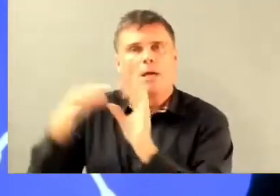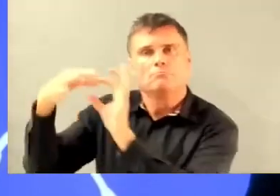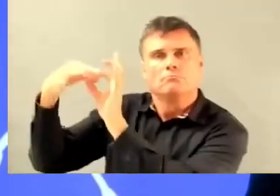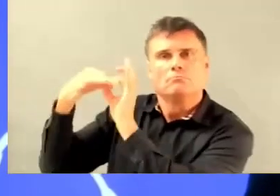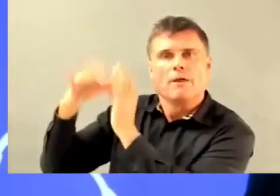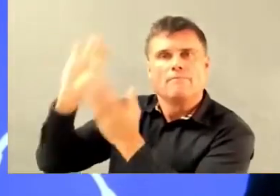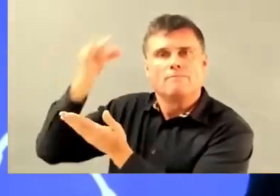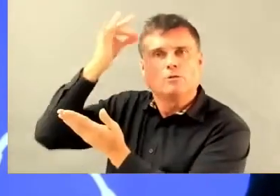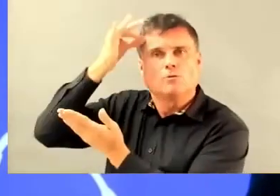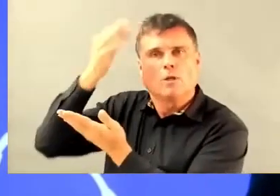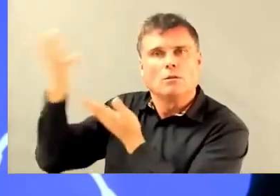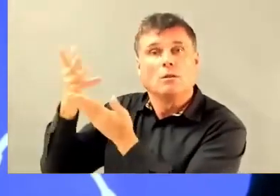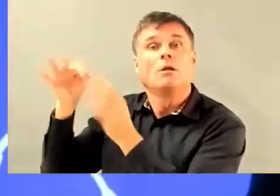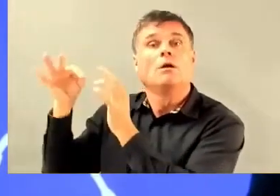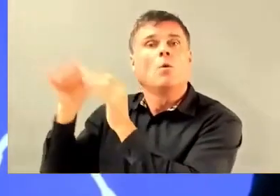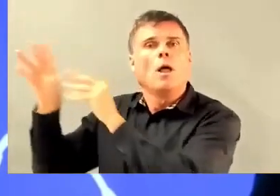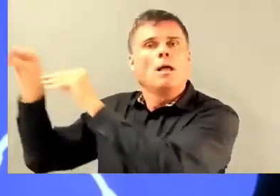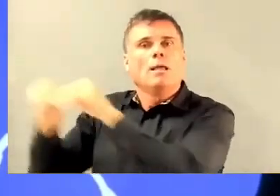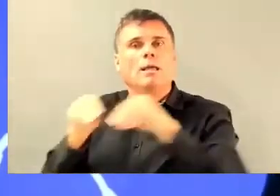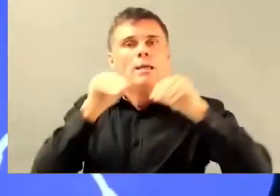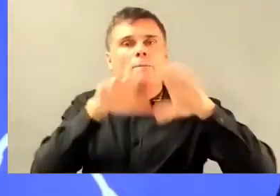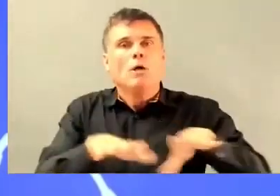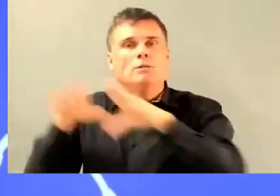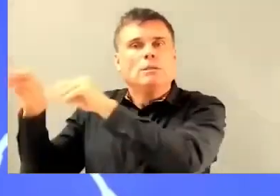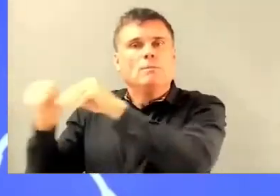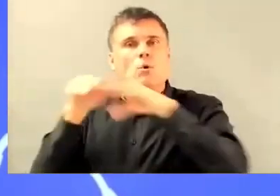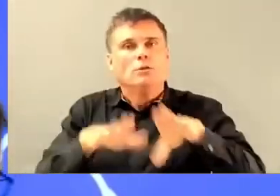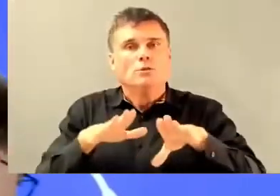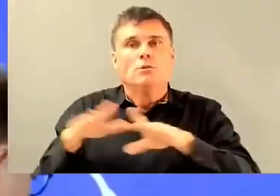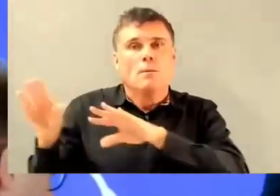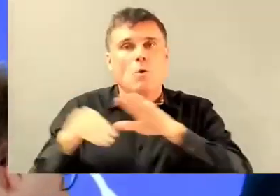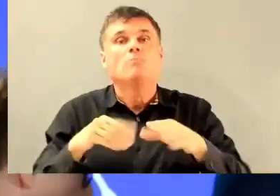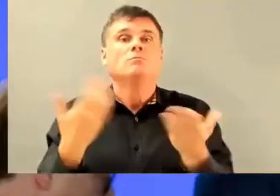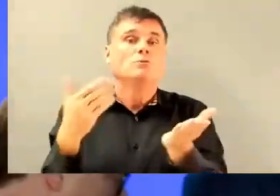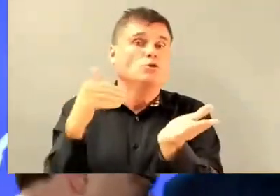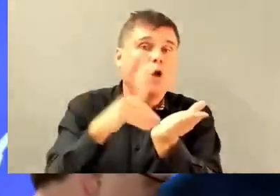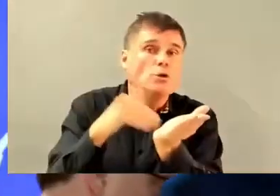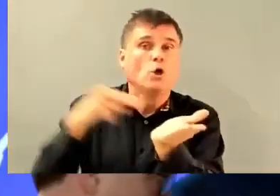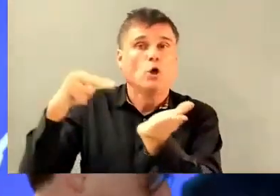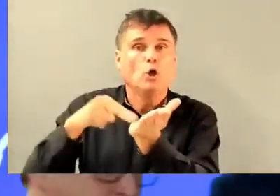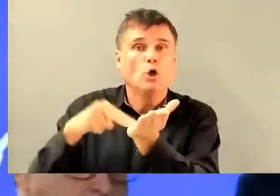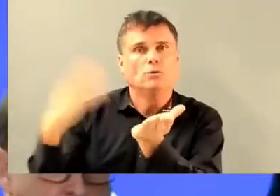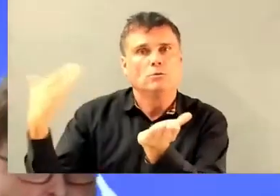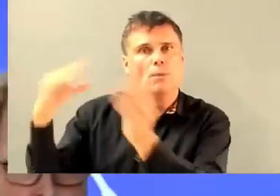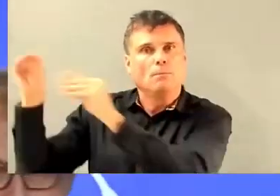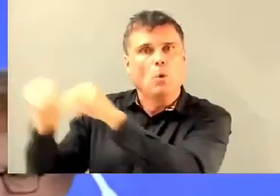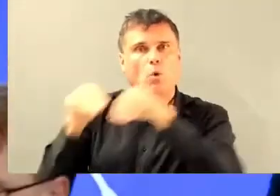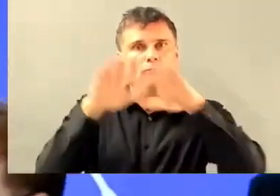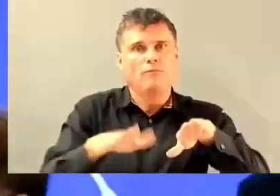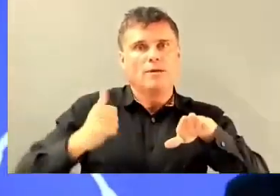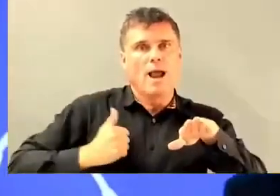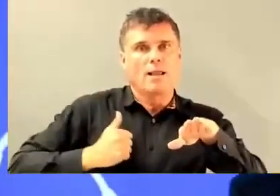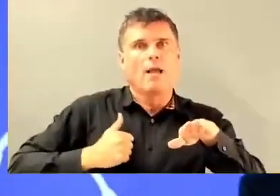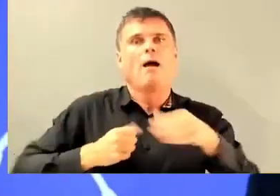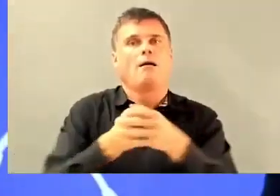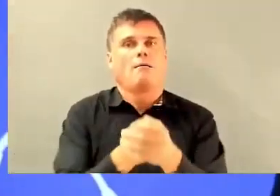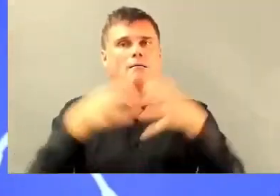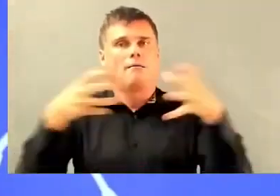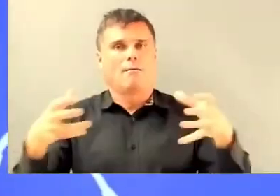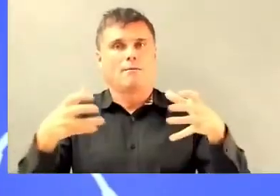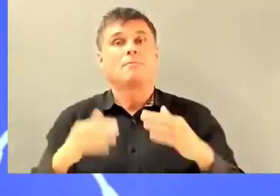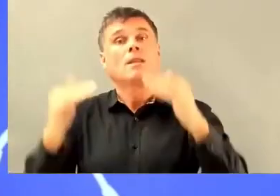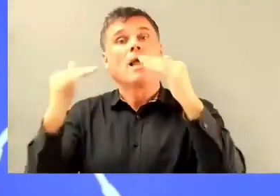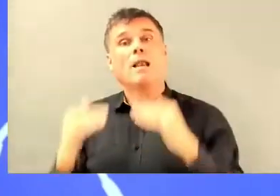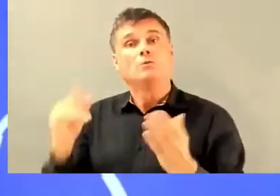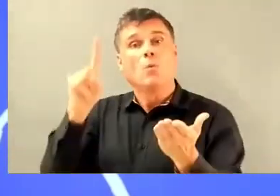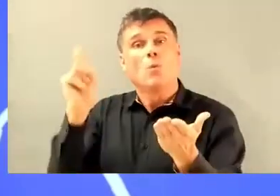health workers to come to BC. Do you have a follow-up? I do, for Dr. Tonsange, if you don't mind.